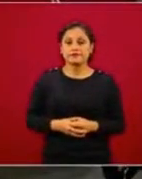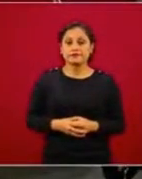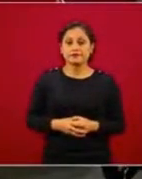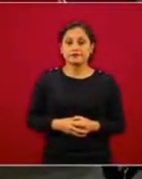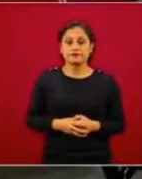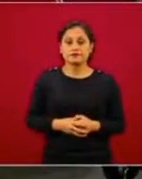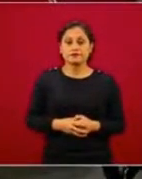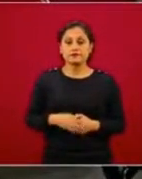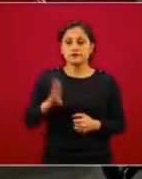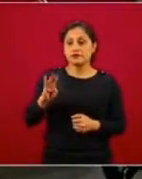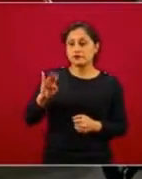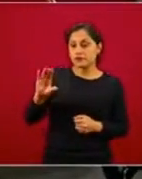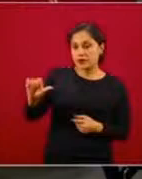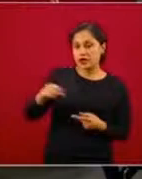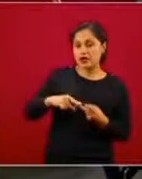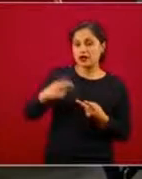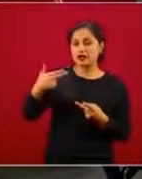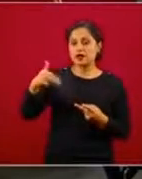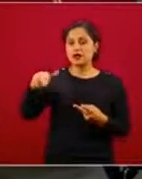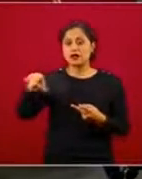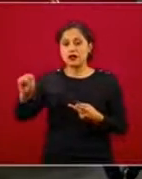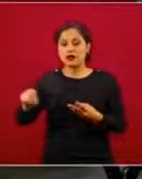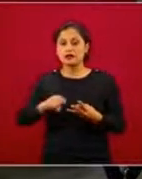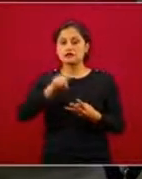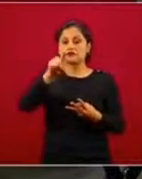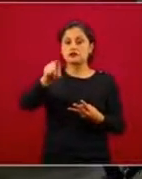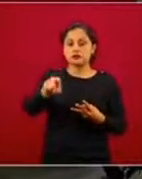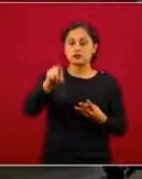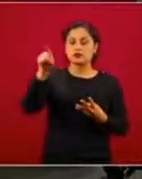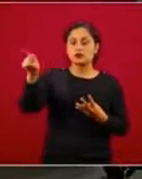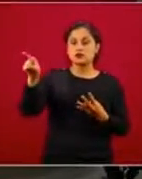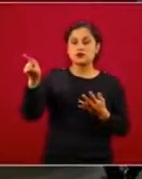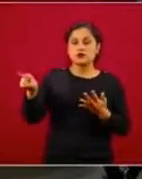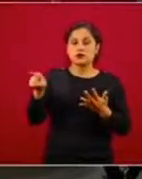Zoe Rebledo. You,